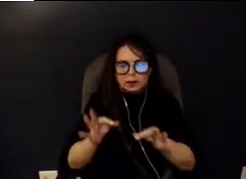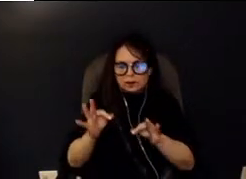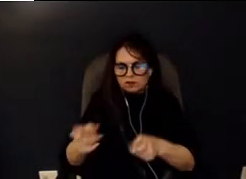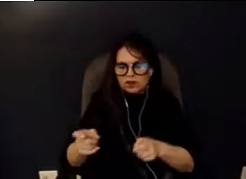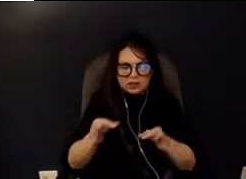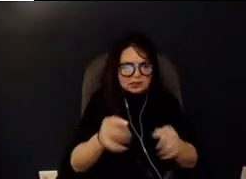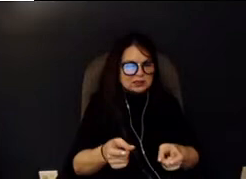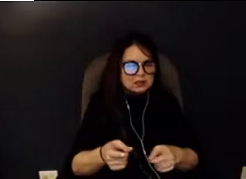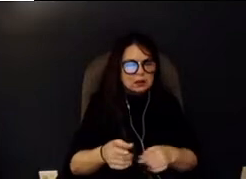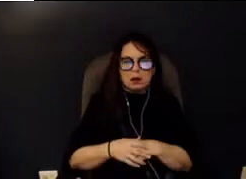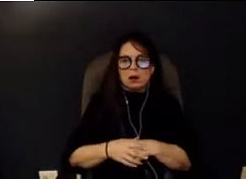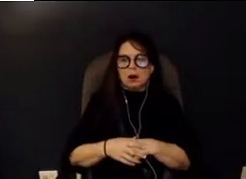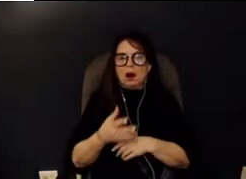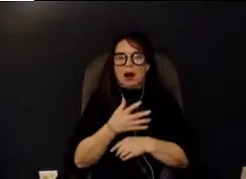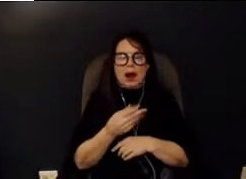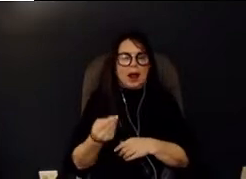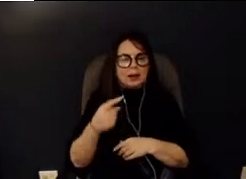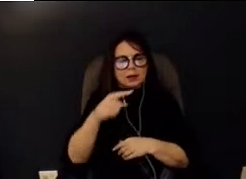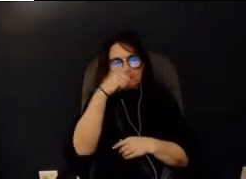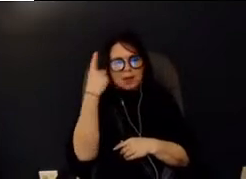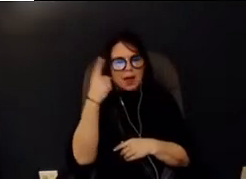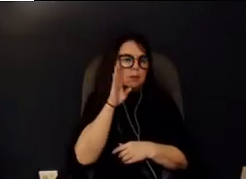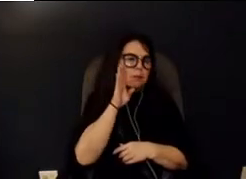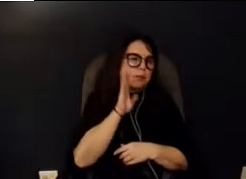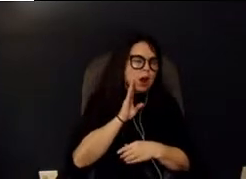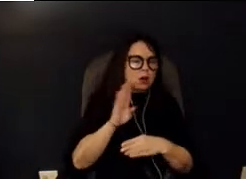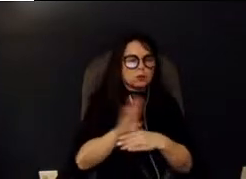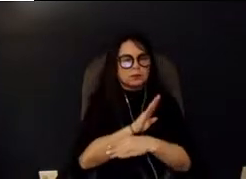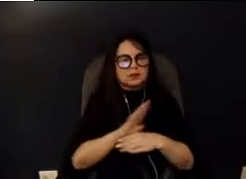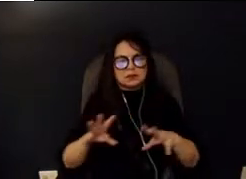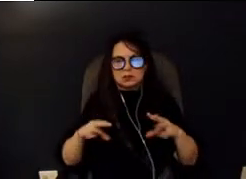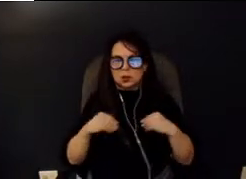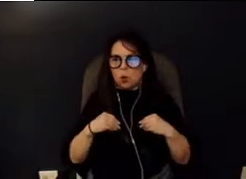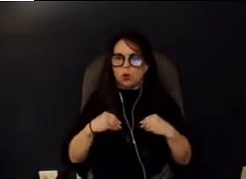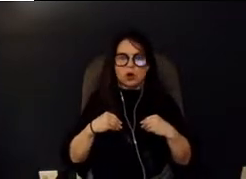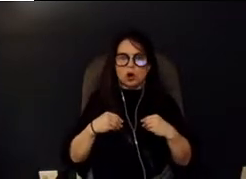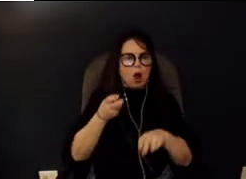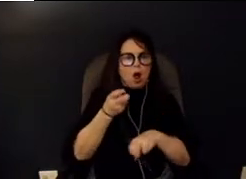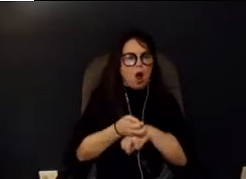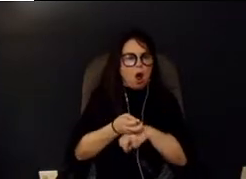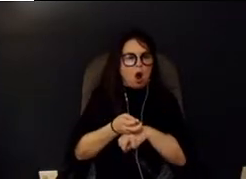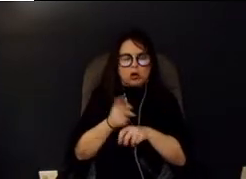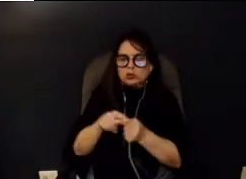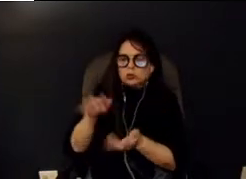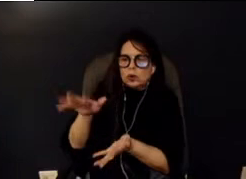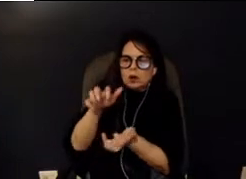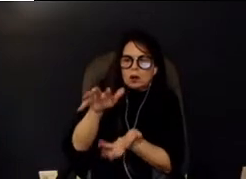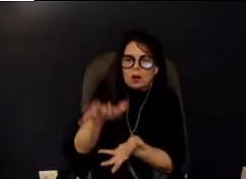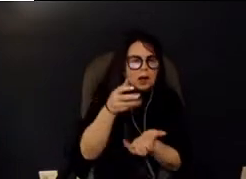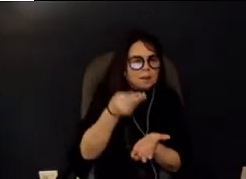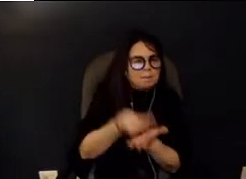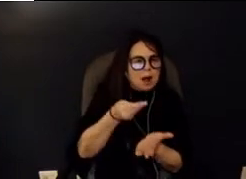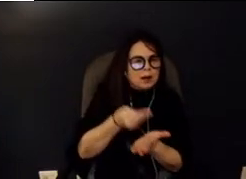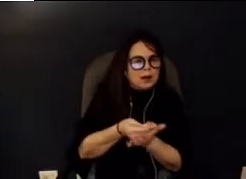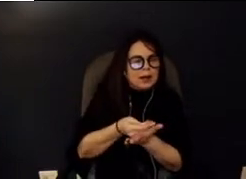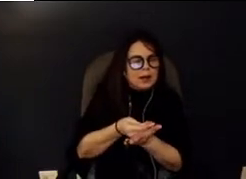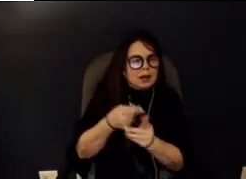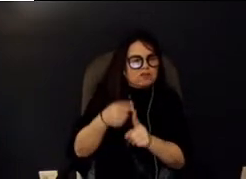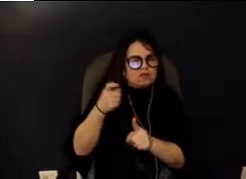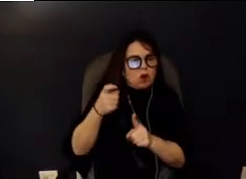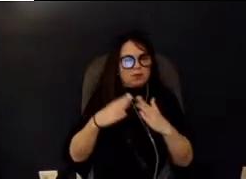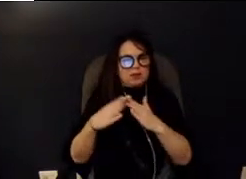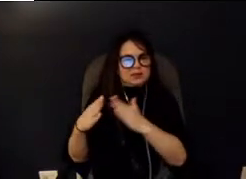who won't then be able to access capital through the city to be able to become business owners? I'm just concerned